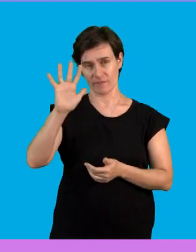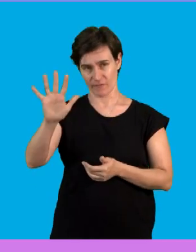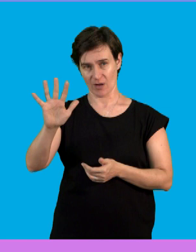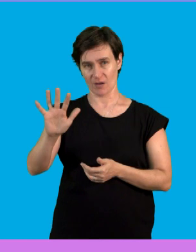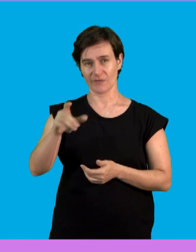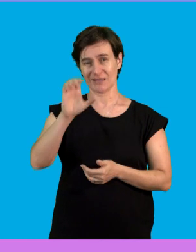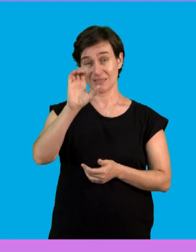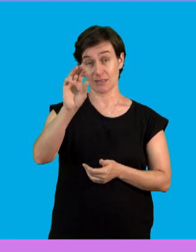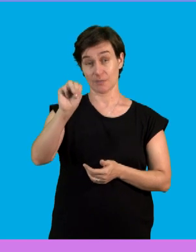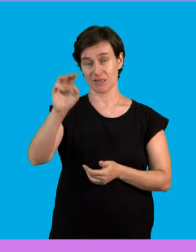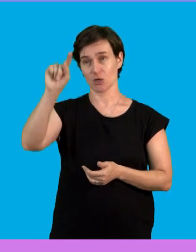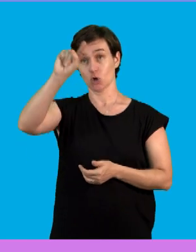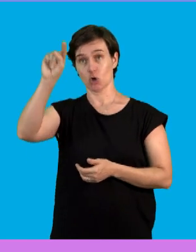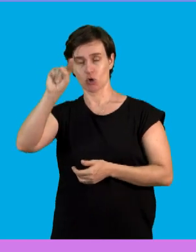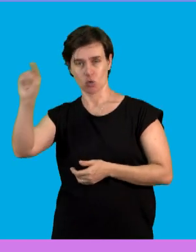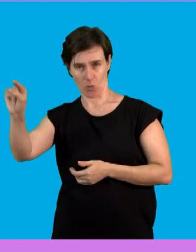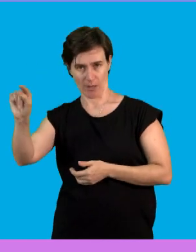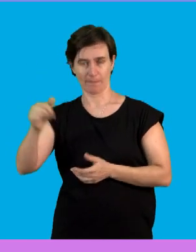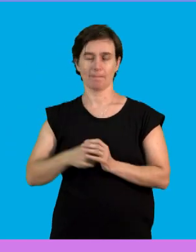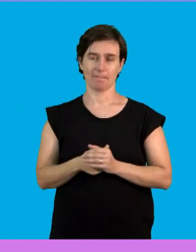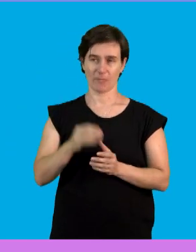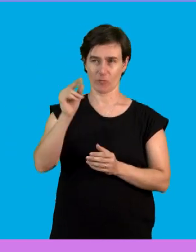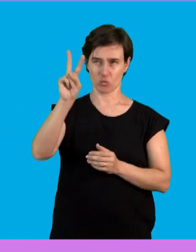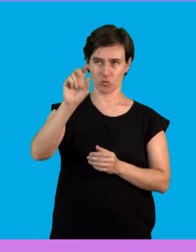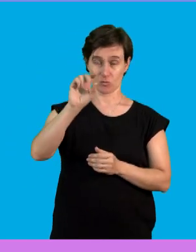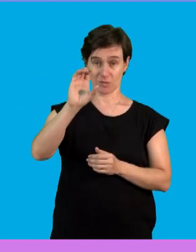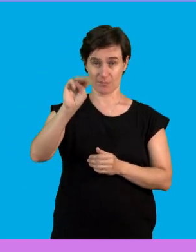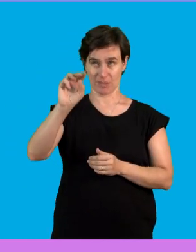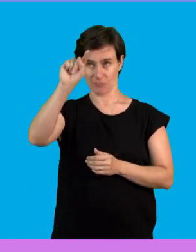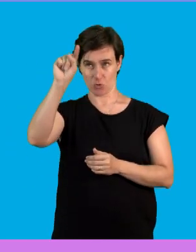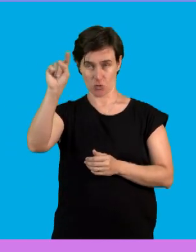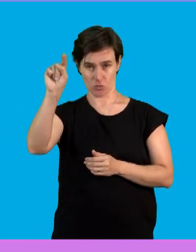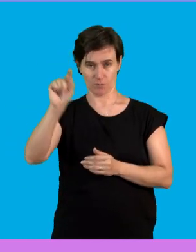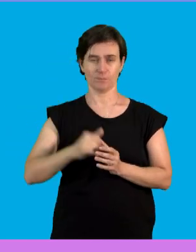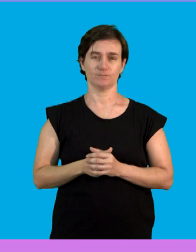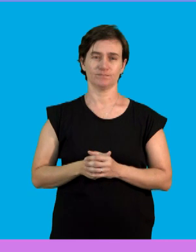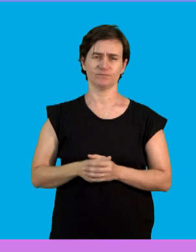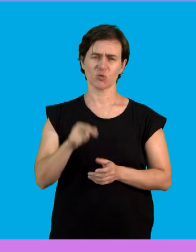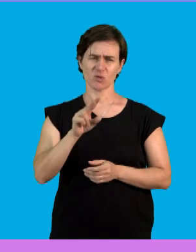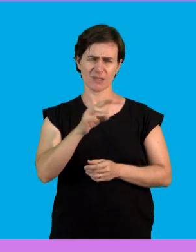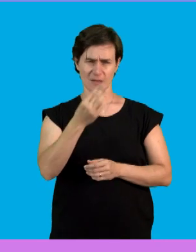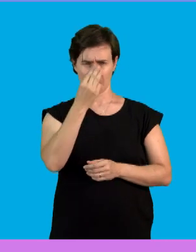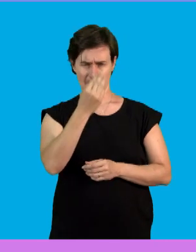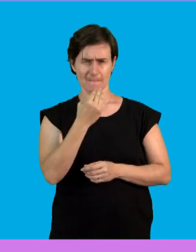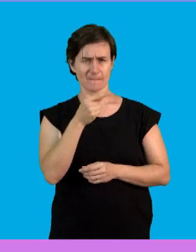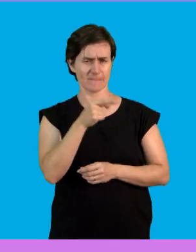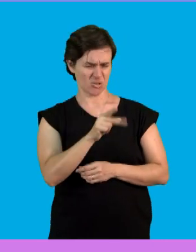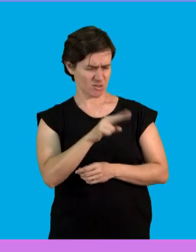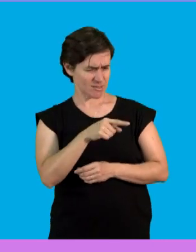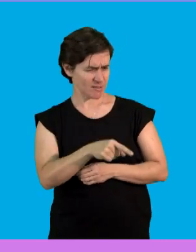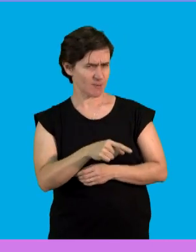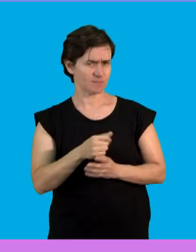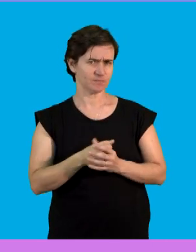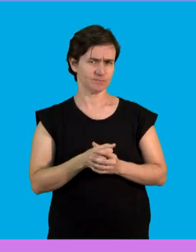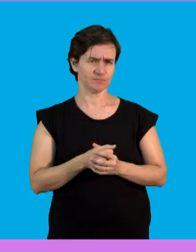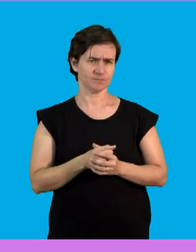2,355 centimeters squared. Now please remember, even though the picture is showing